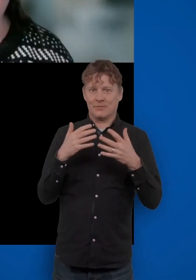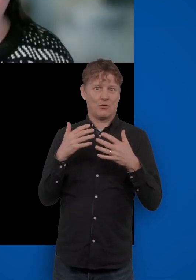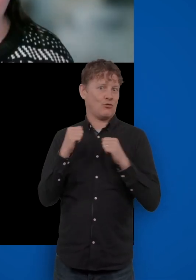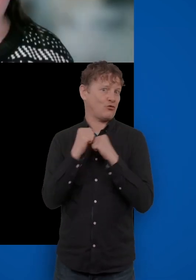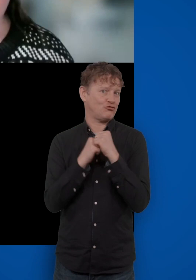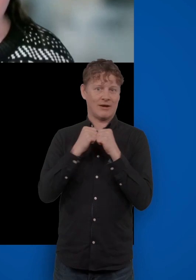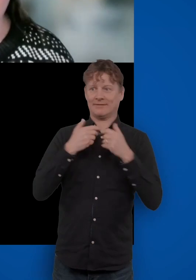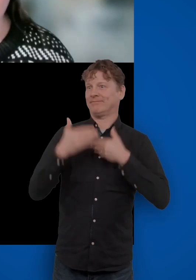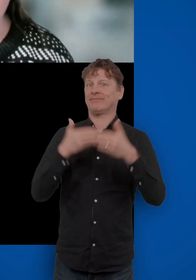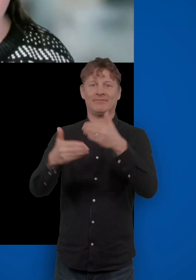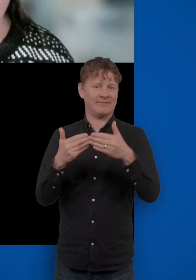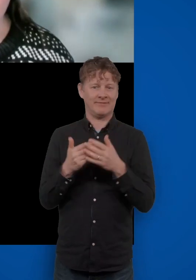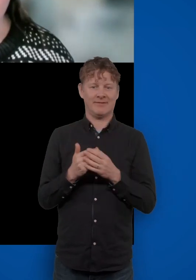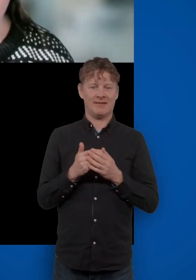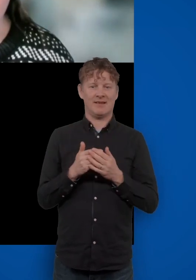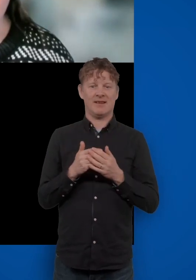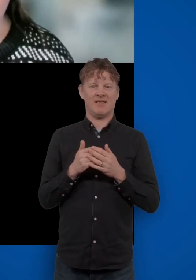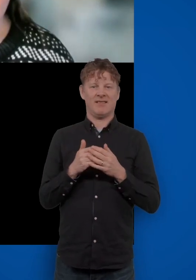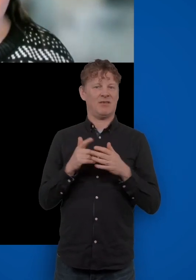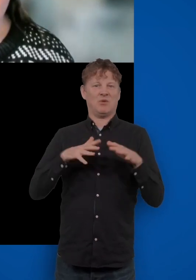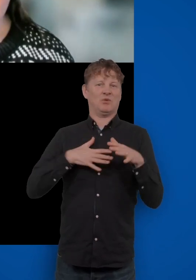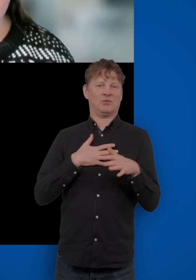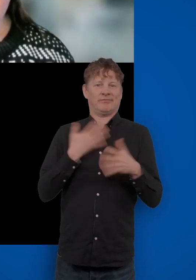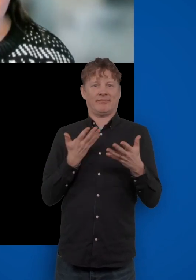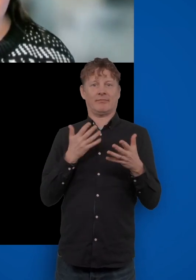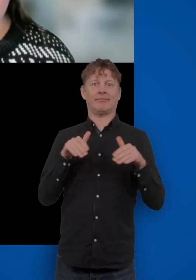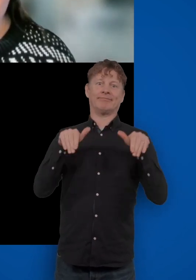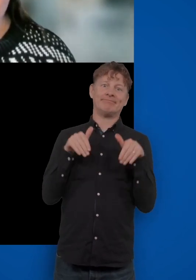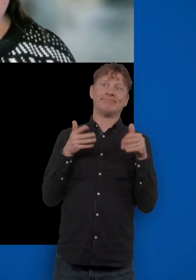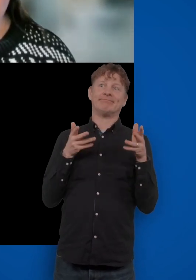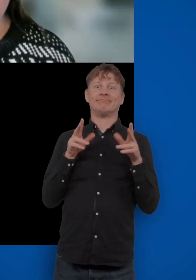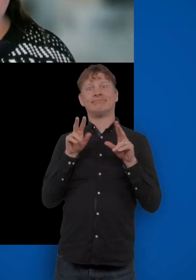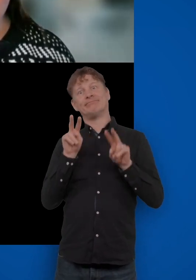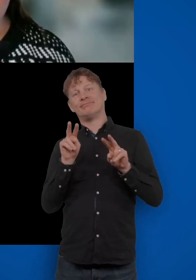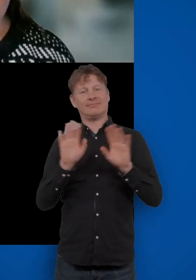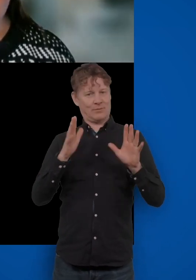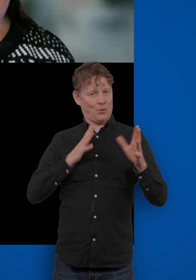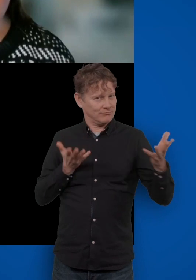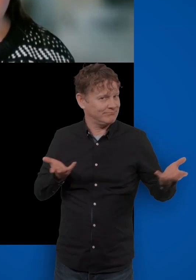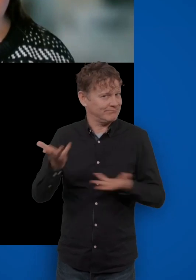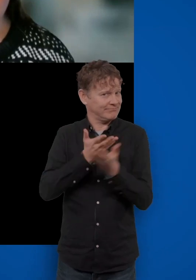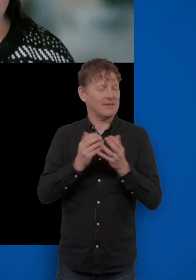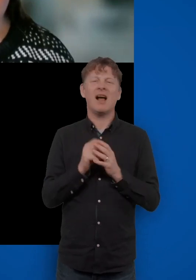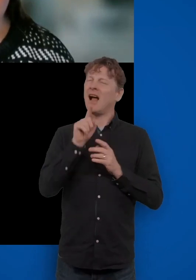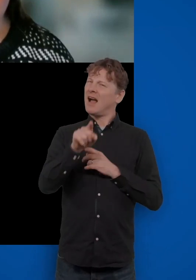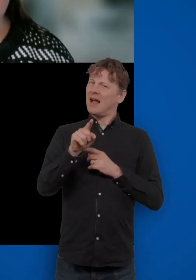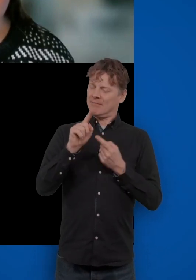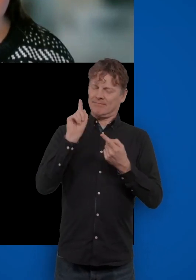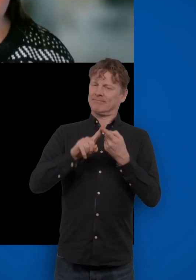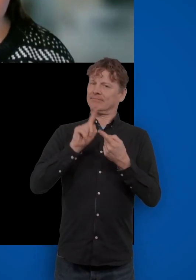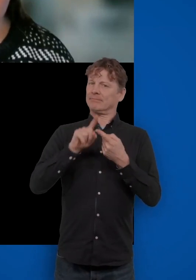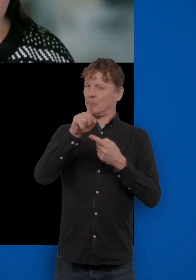step forward, rather than sort of a passive activity. That in mind, one of the things you